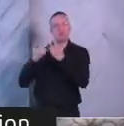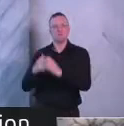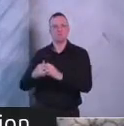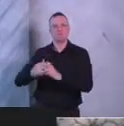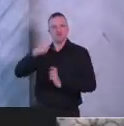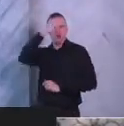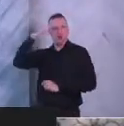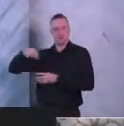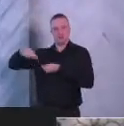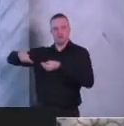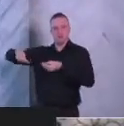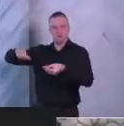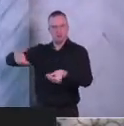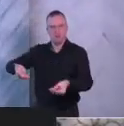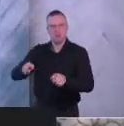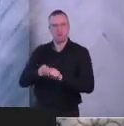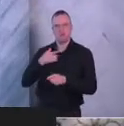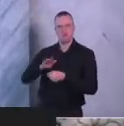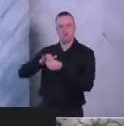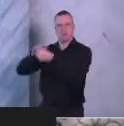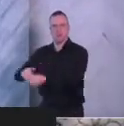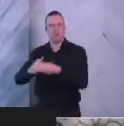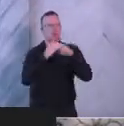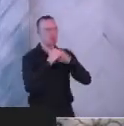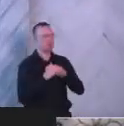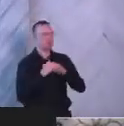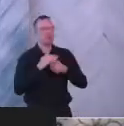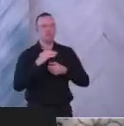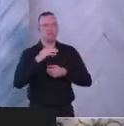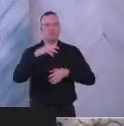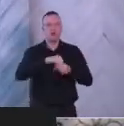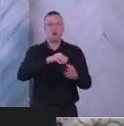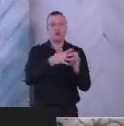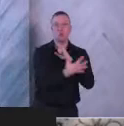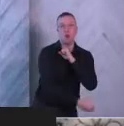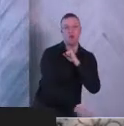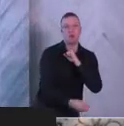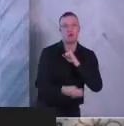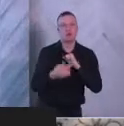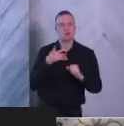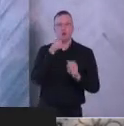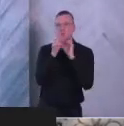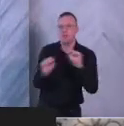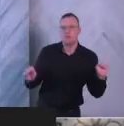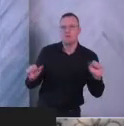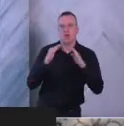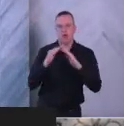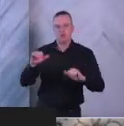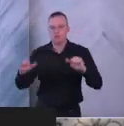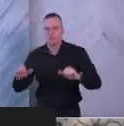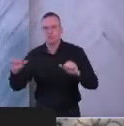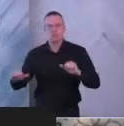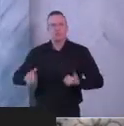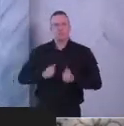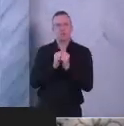trauma and the marginalization in the form of poverty, insecurity, housing insecurity,